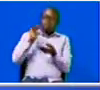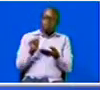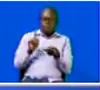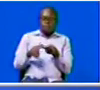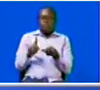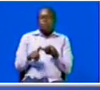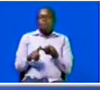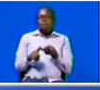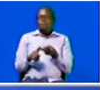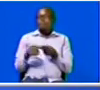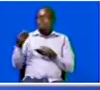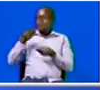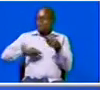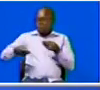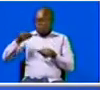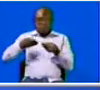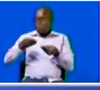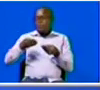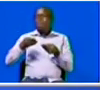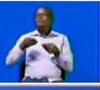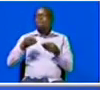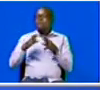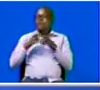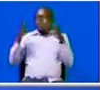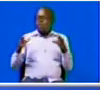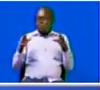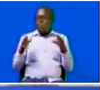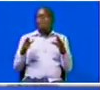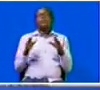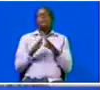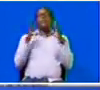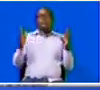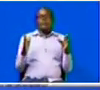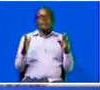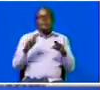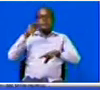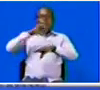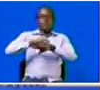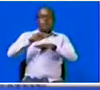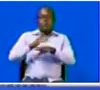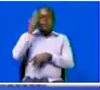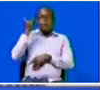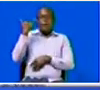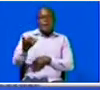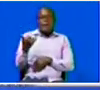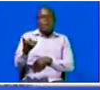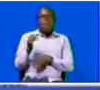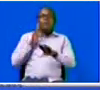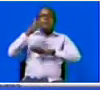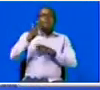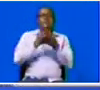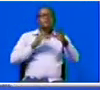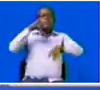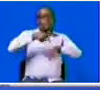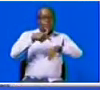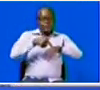and economic growth definitely is inevitable. It is a good thing in the sense that now I think after some time it